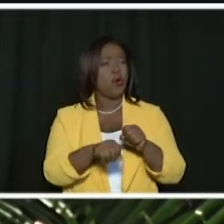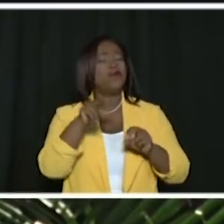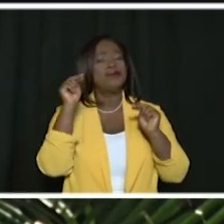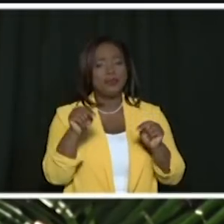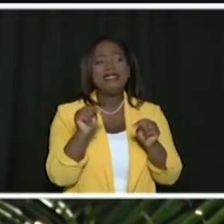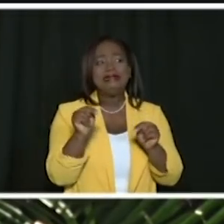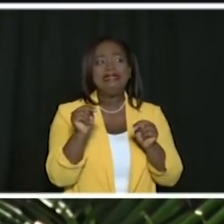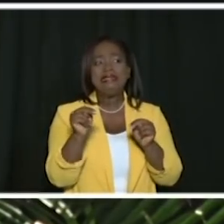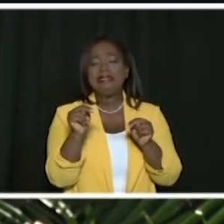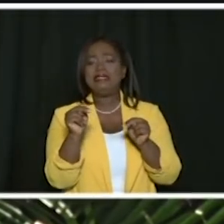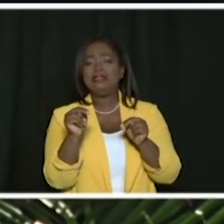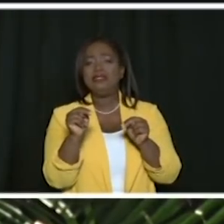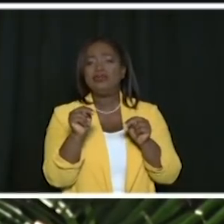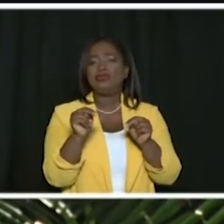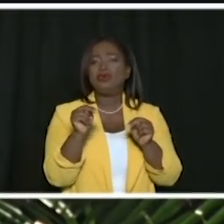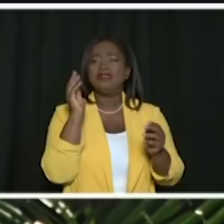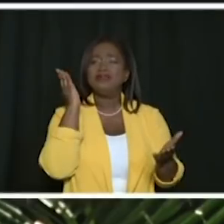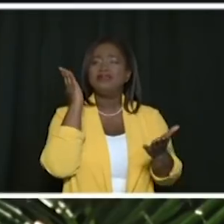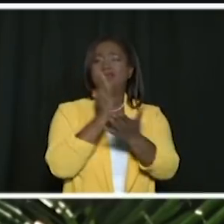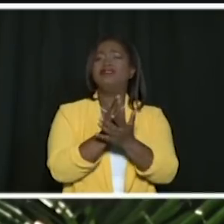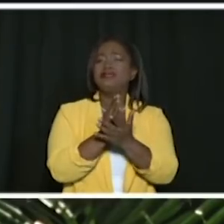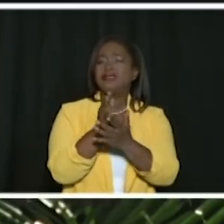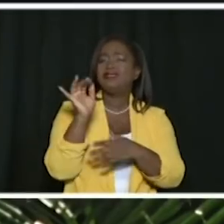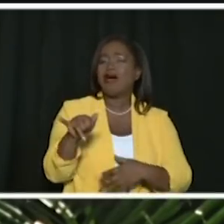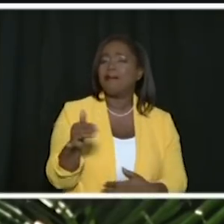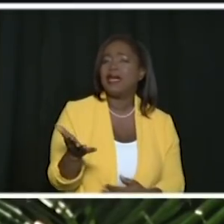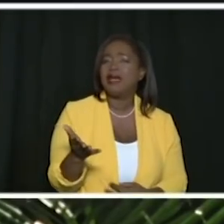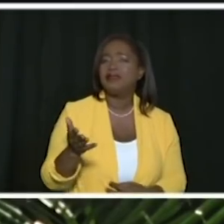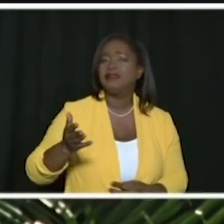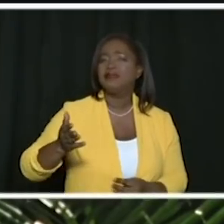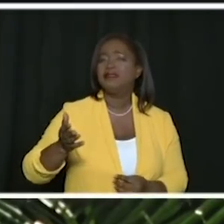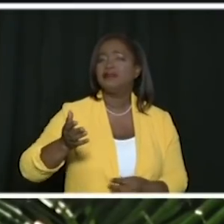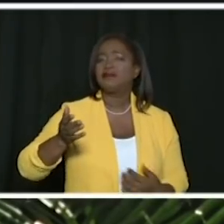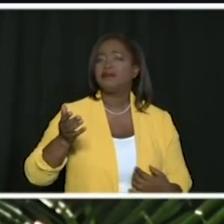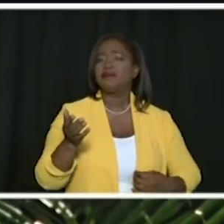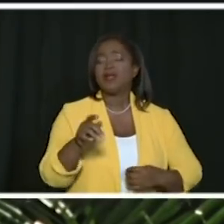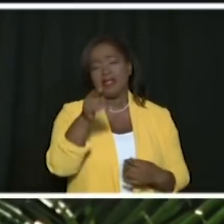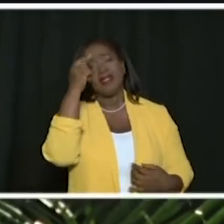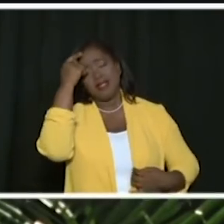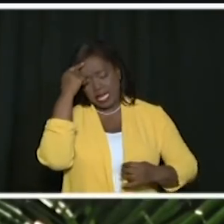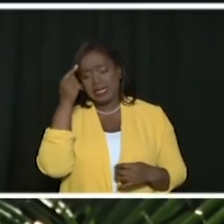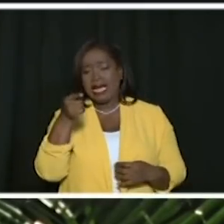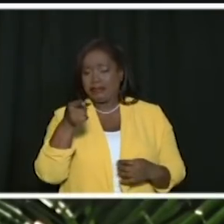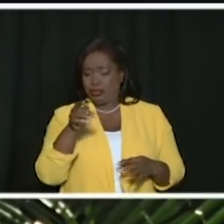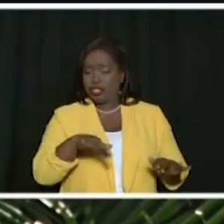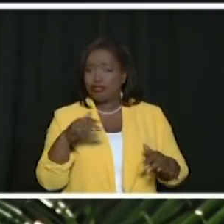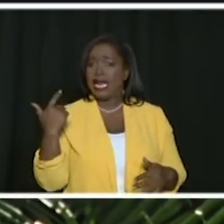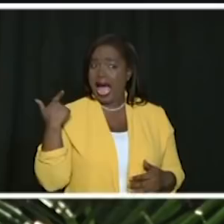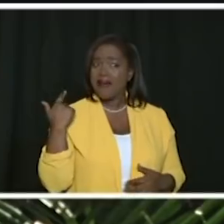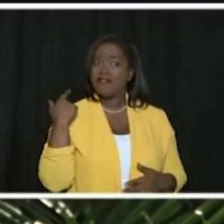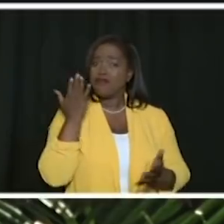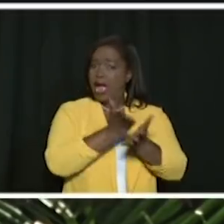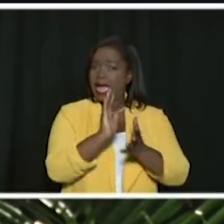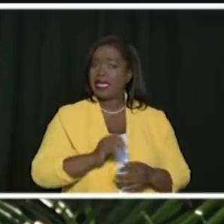stage, Dervo, and to our listeners and our viewers, you know, when you think that, oh, well, a child does not have rights or children should be seen but not heard.